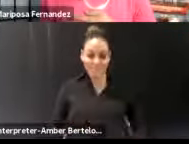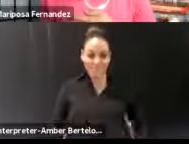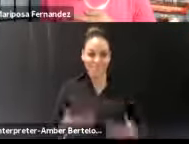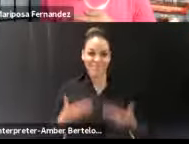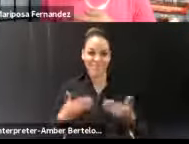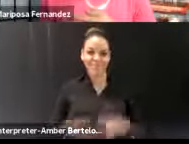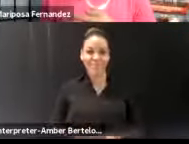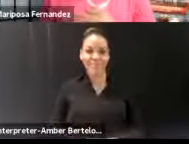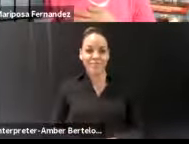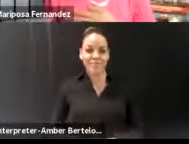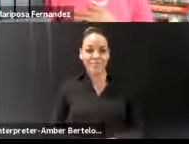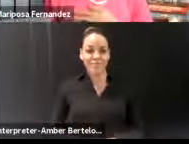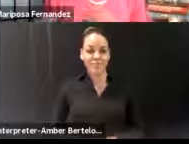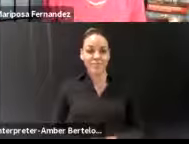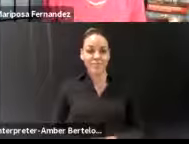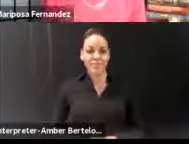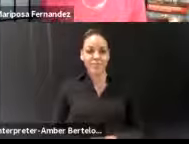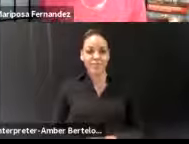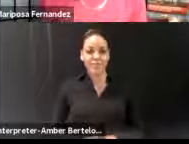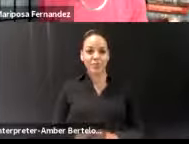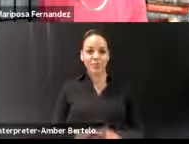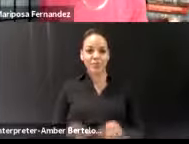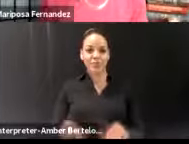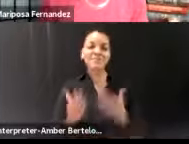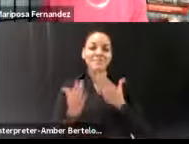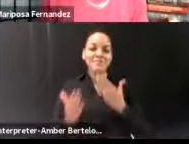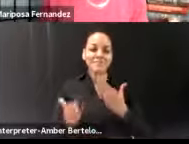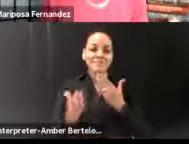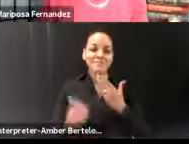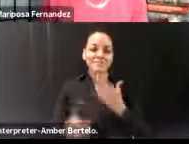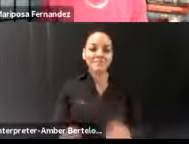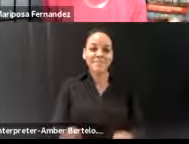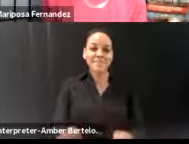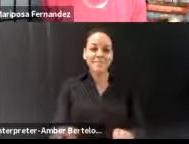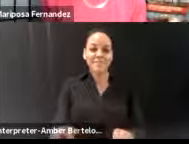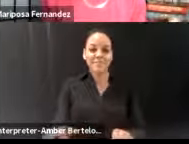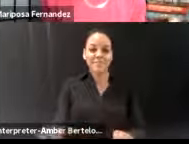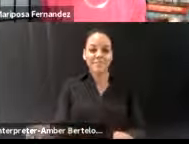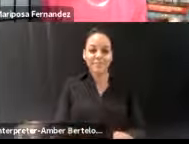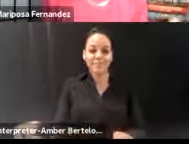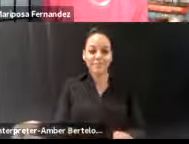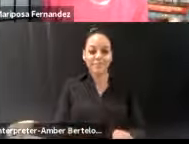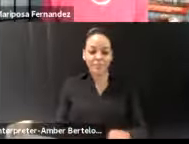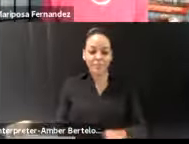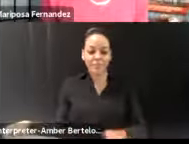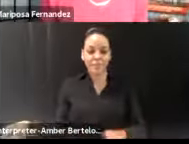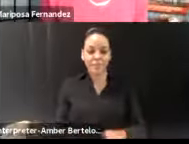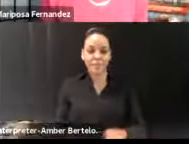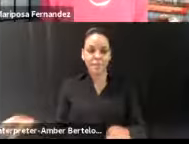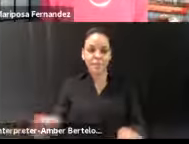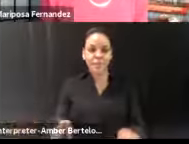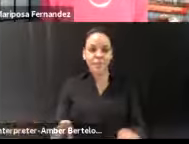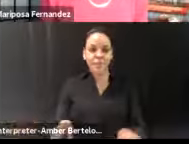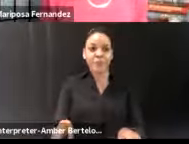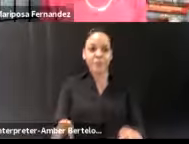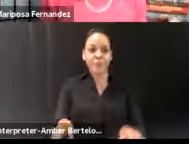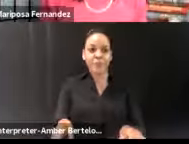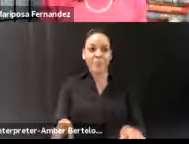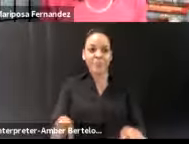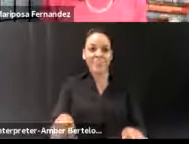Thank you. Thank you, Amber.